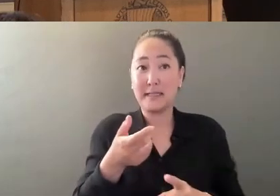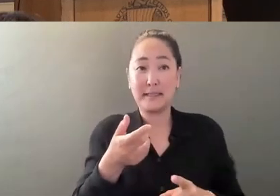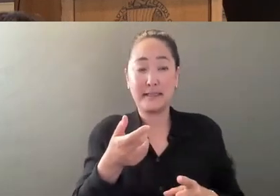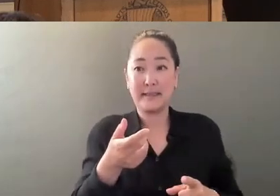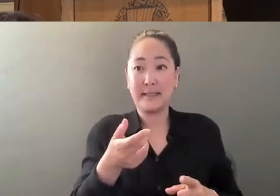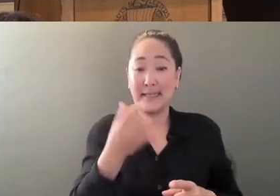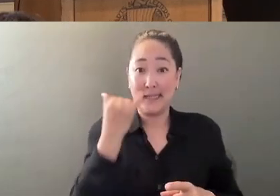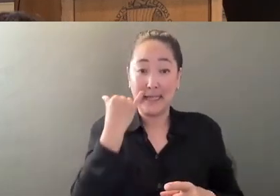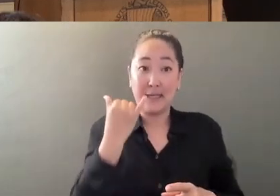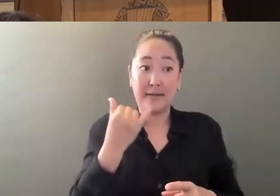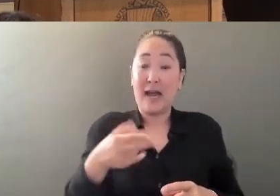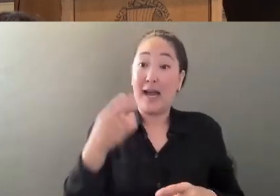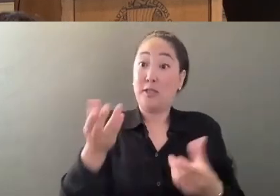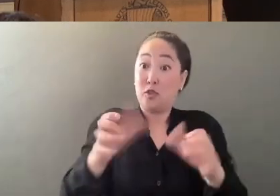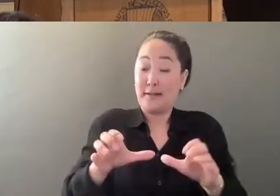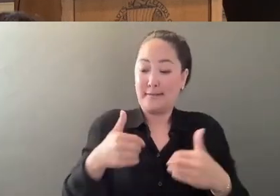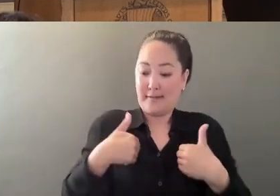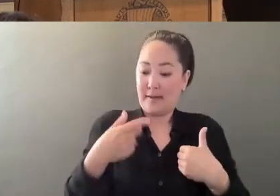developing PSC?